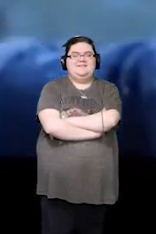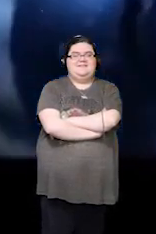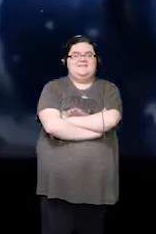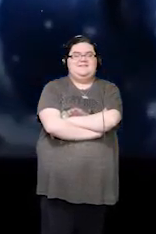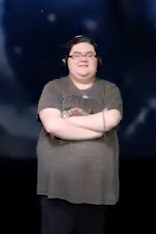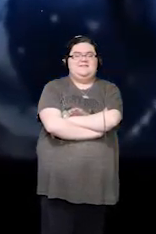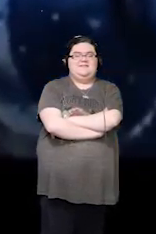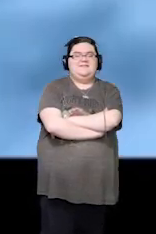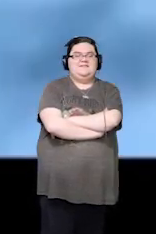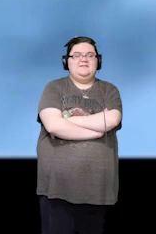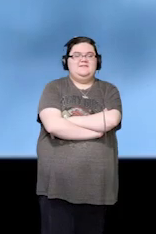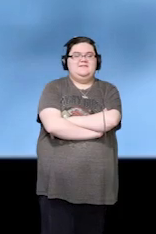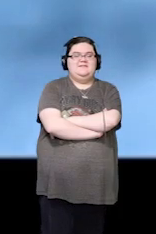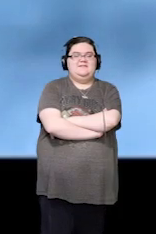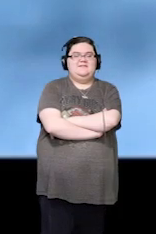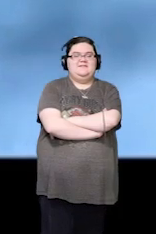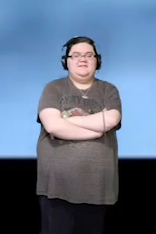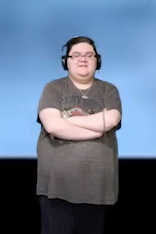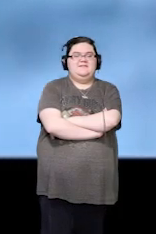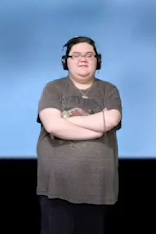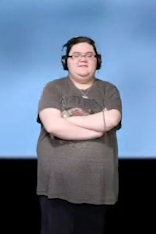He missed.